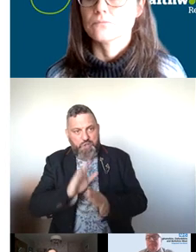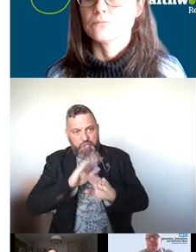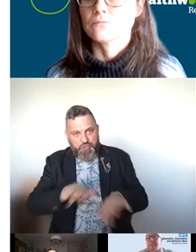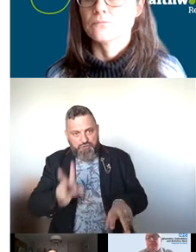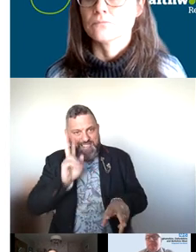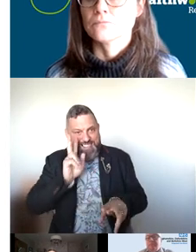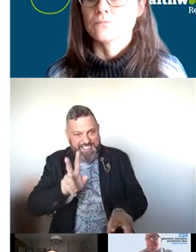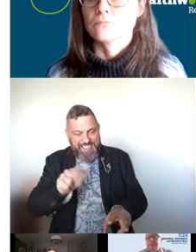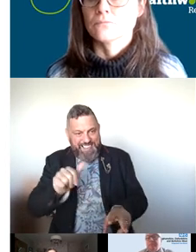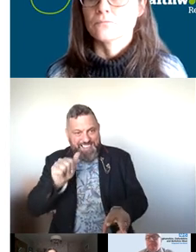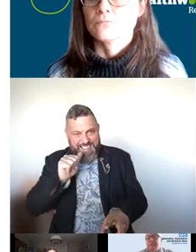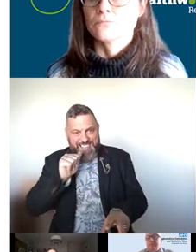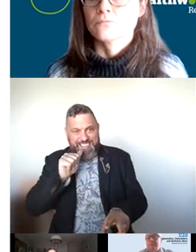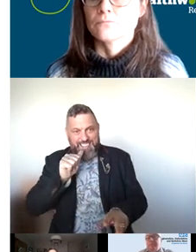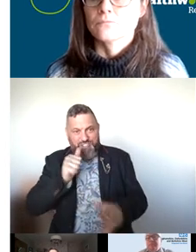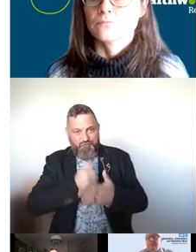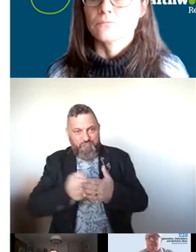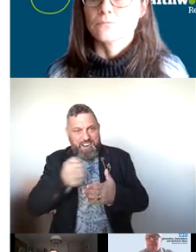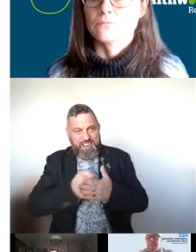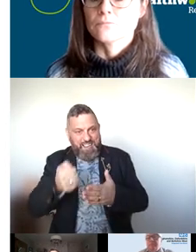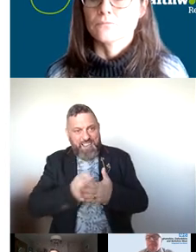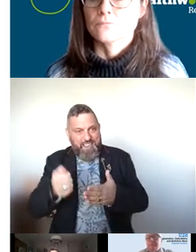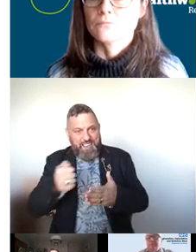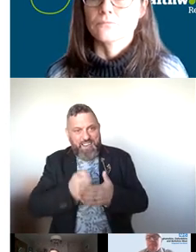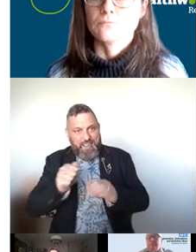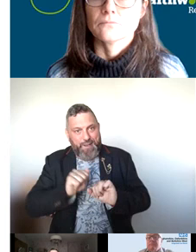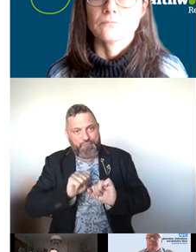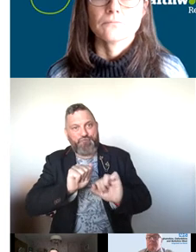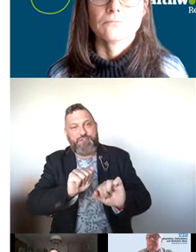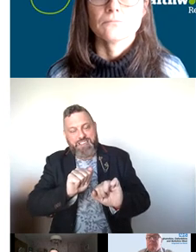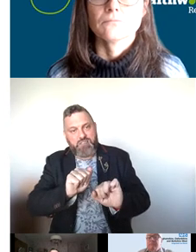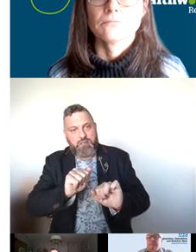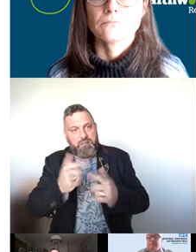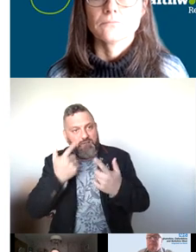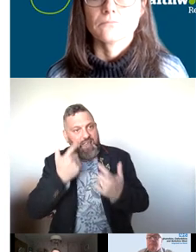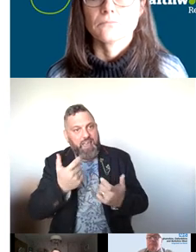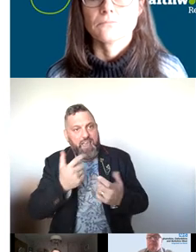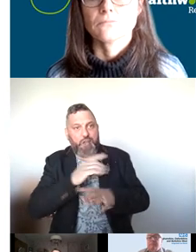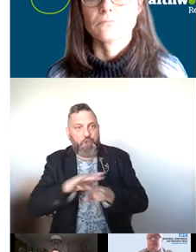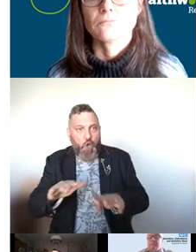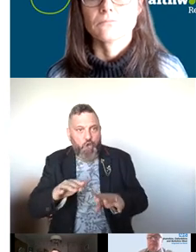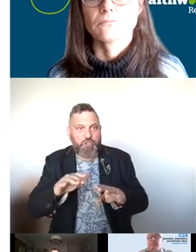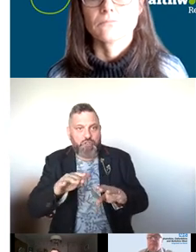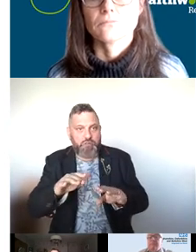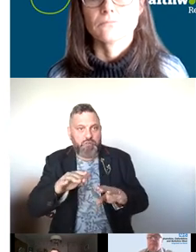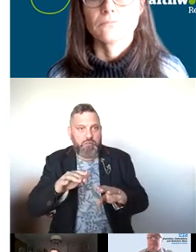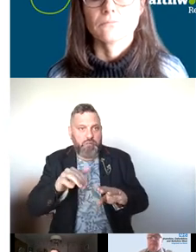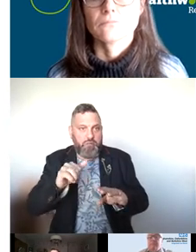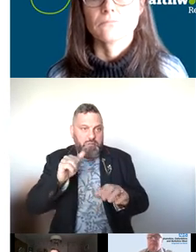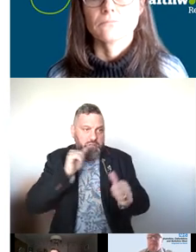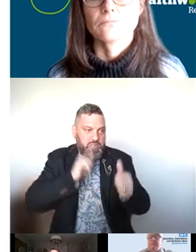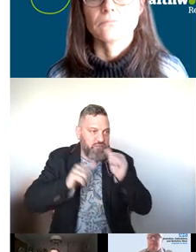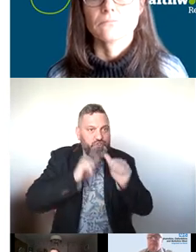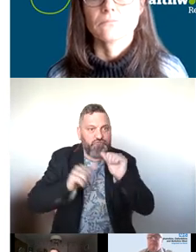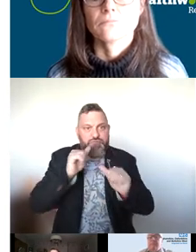regularly and it is preventative care rather than corrective care. And there is a lot of